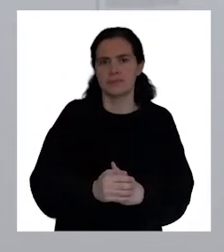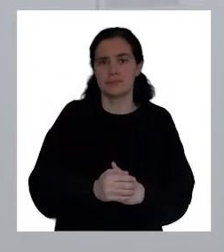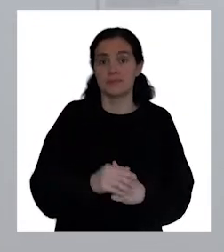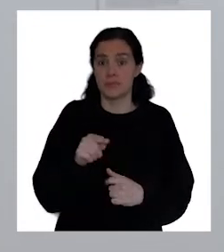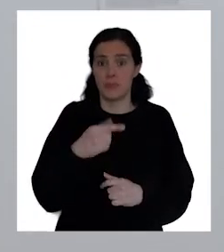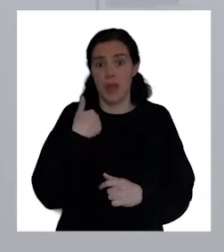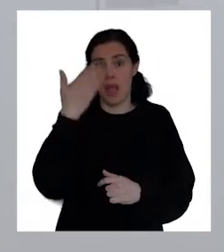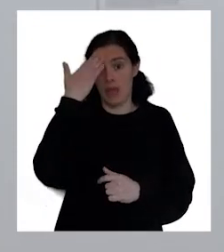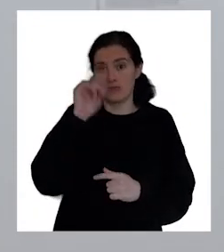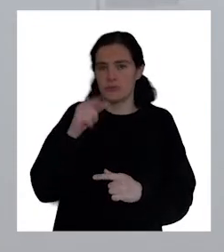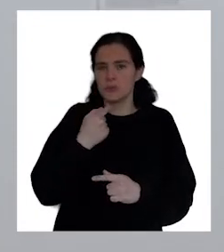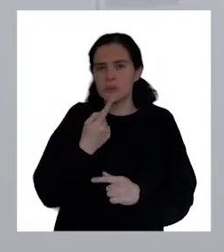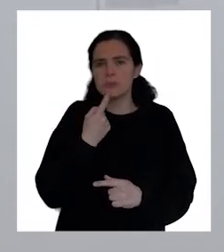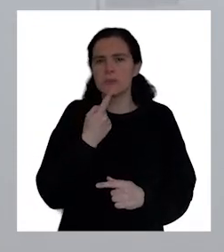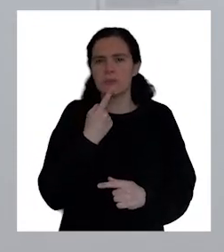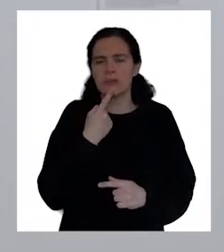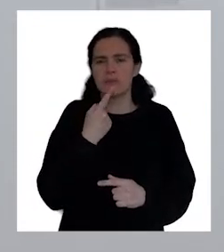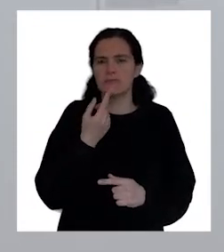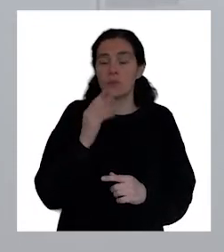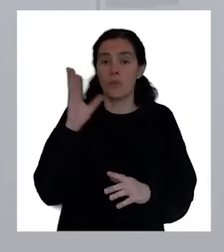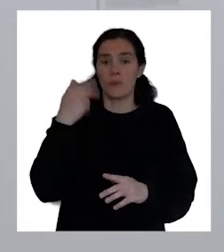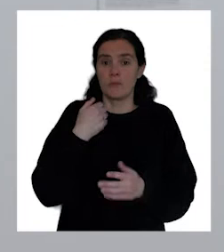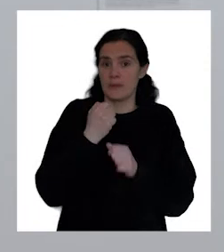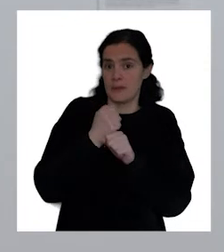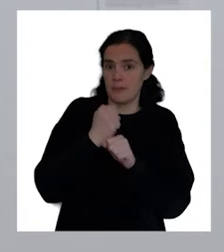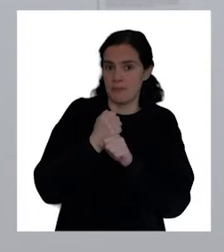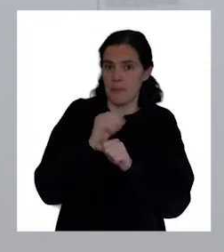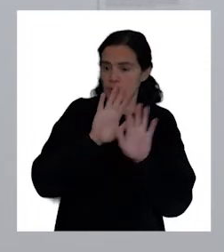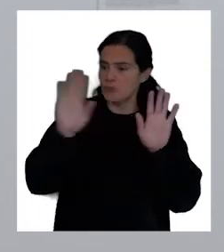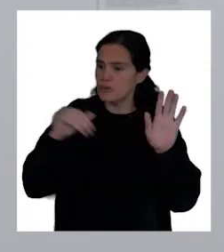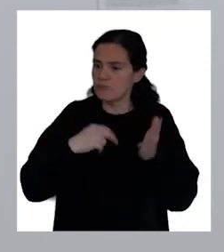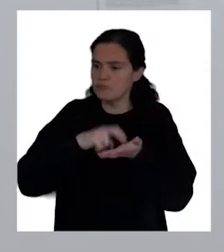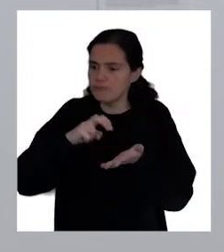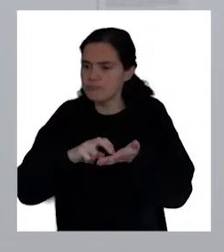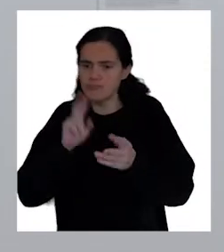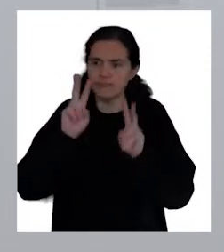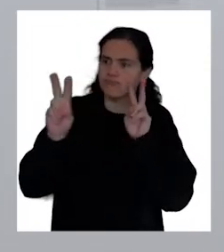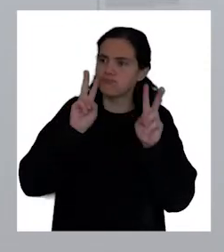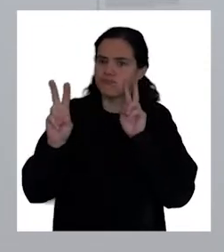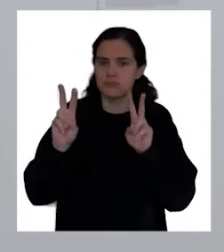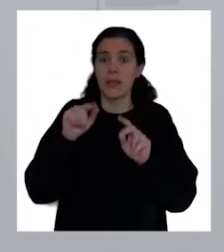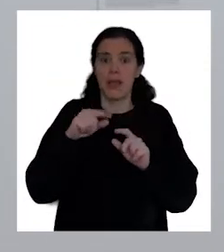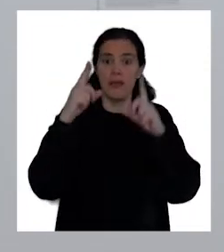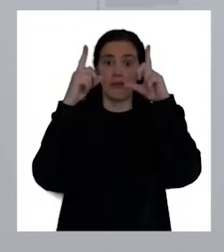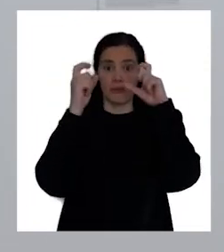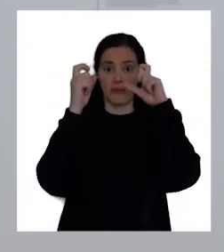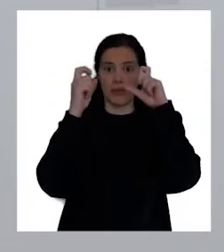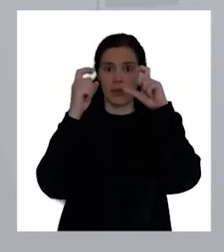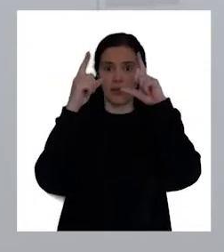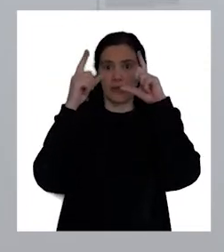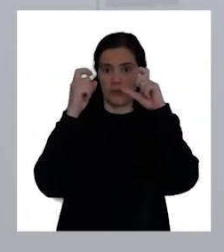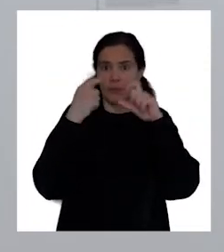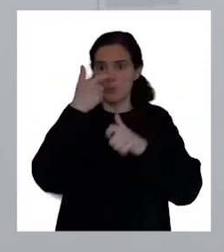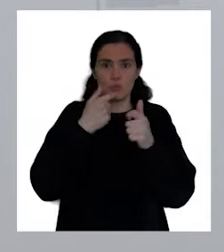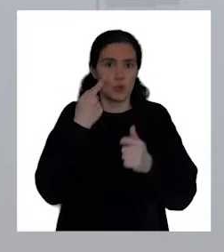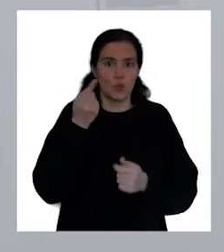sculpture. And that's, I think, what we're going to understand walking through Jafa's work. So you have this photo, very well-known